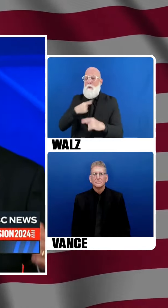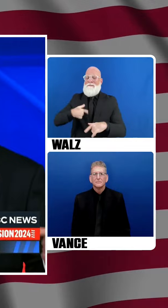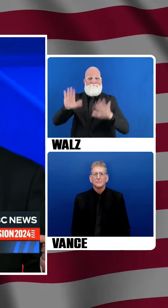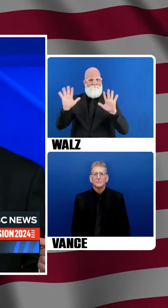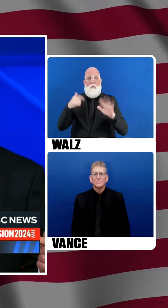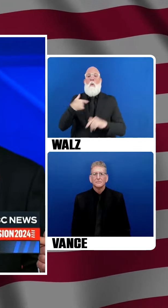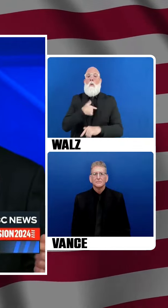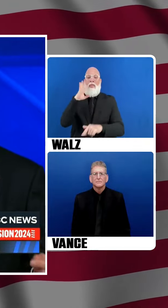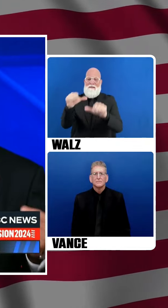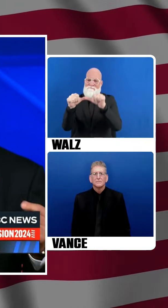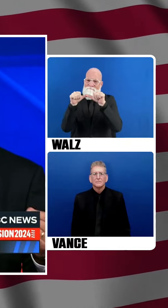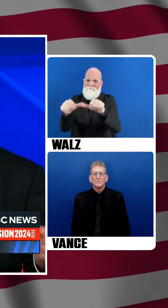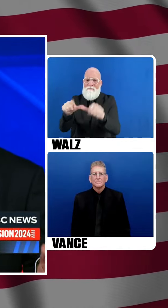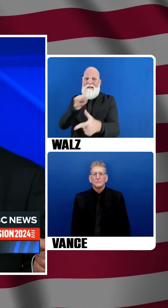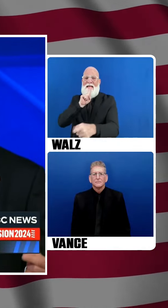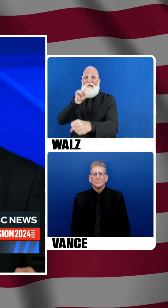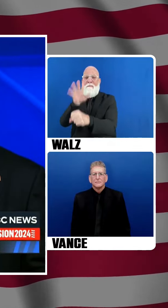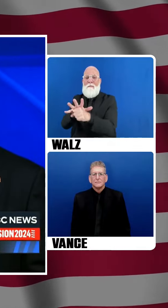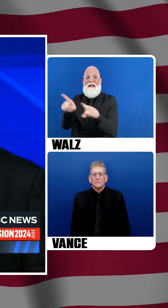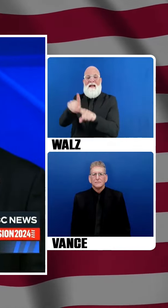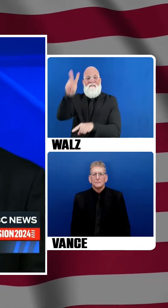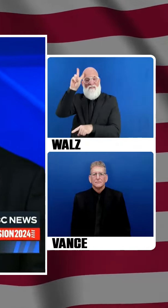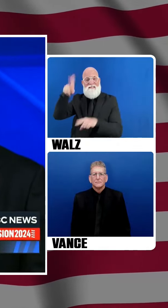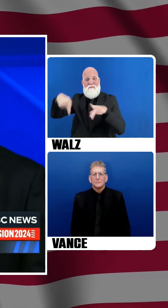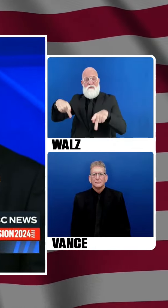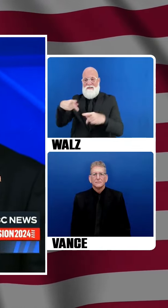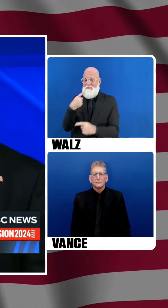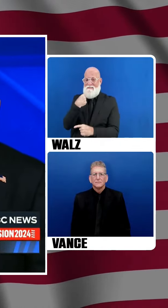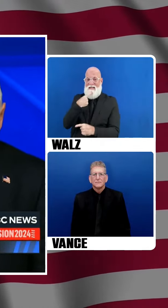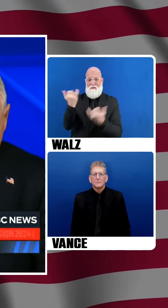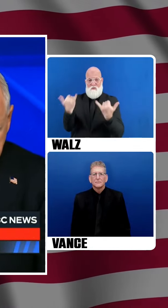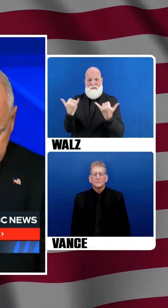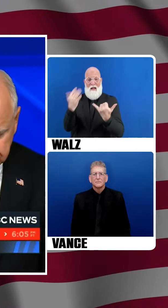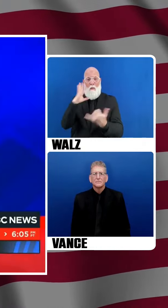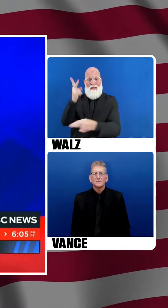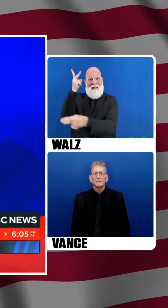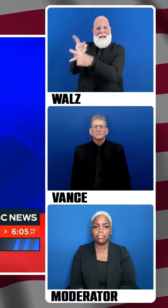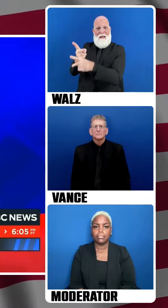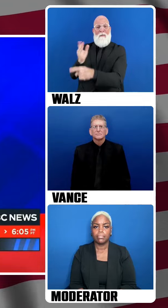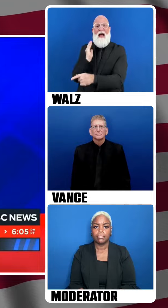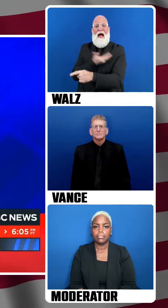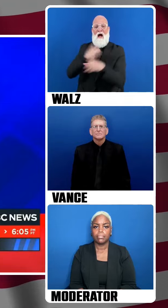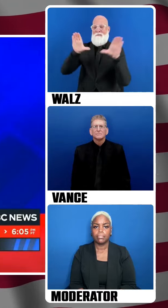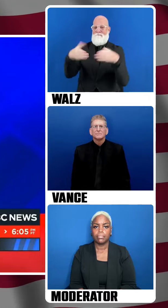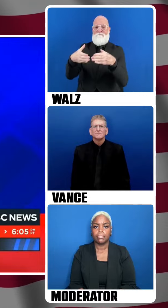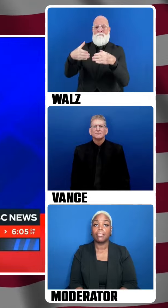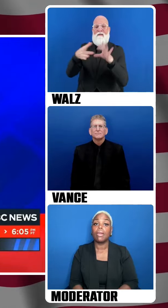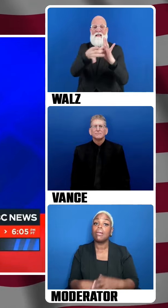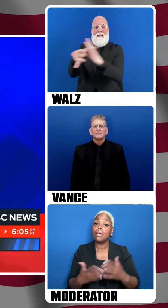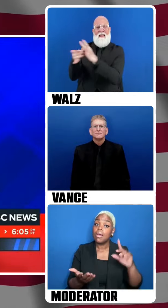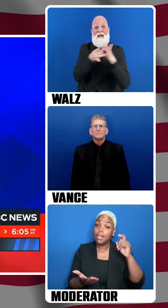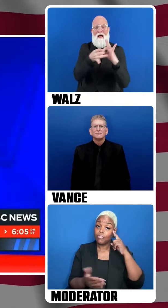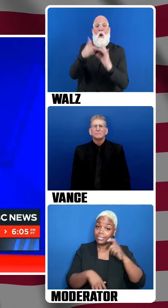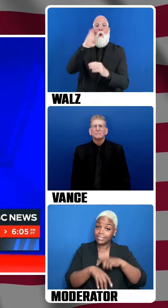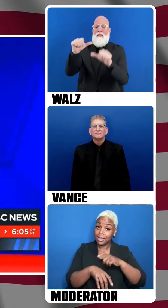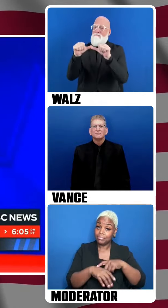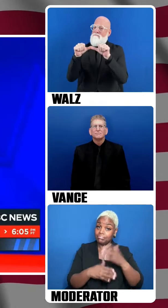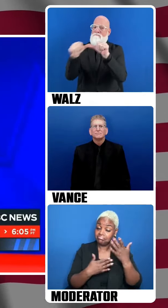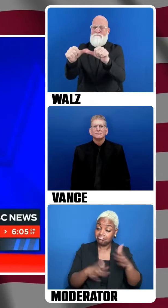our forces and our allied forces, and there will be consequences. Governor, your time is up. Senator Vance, the same question. Would